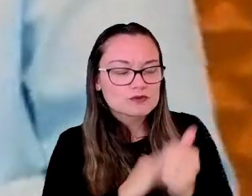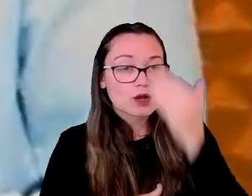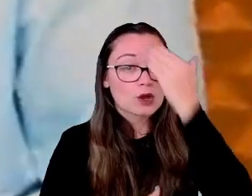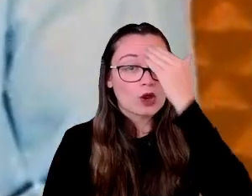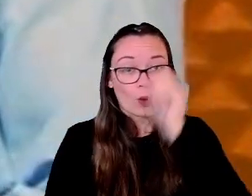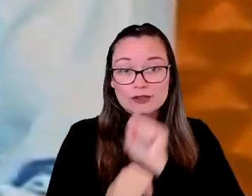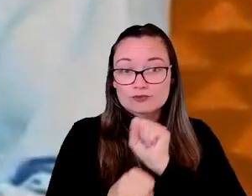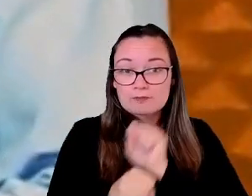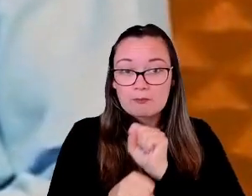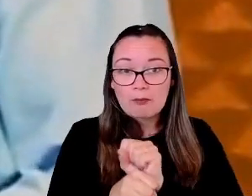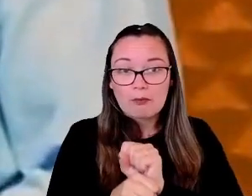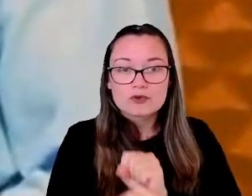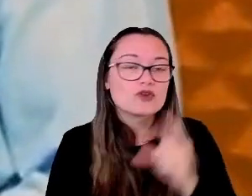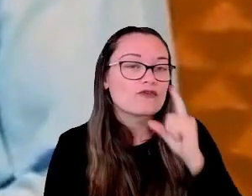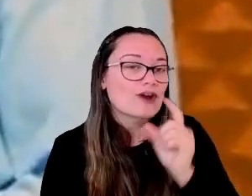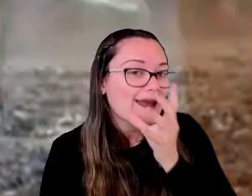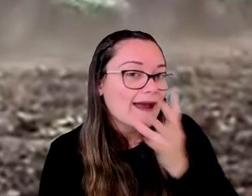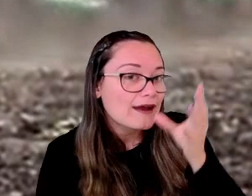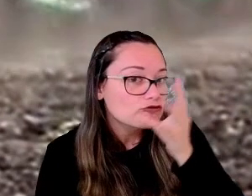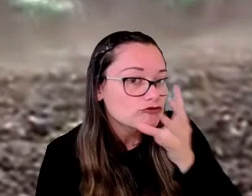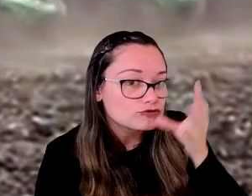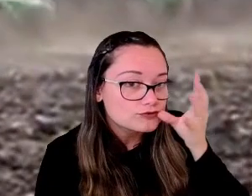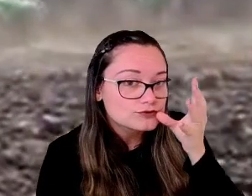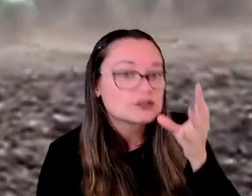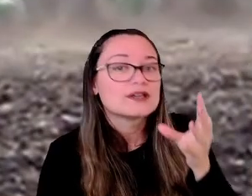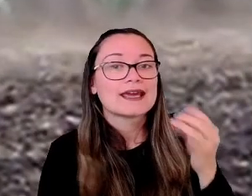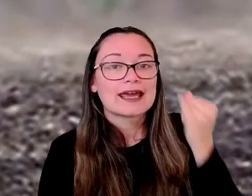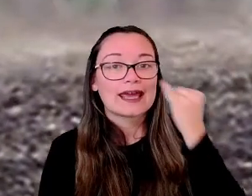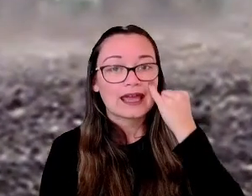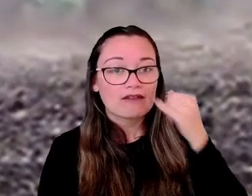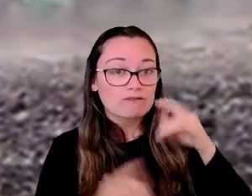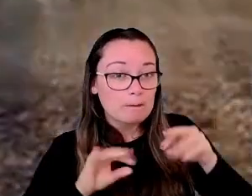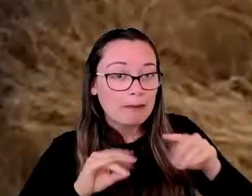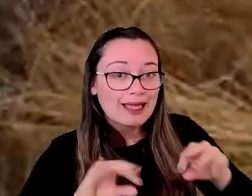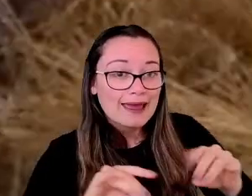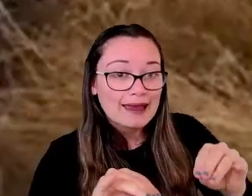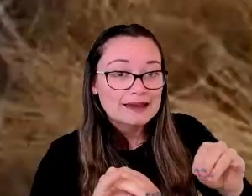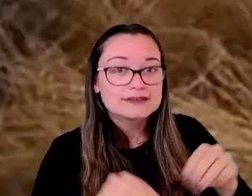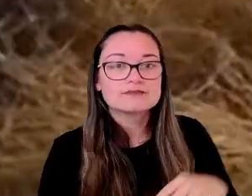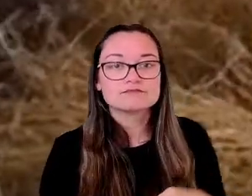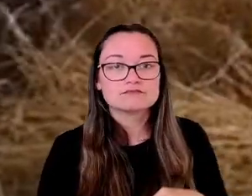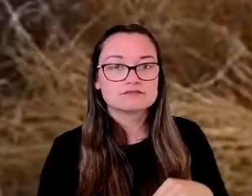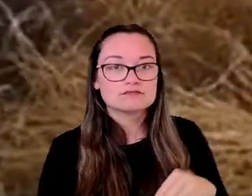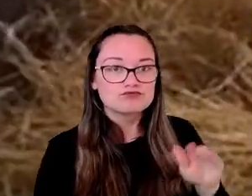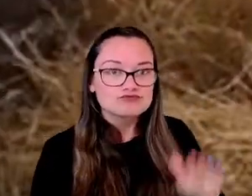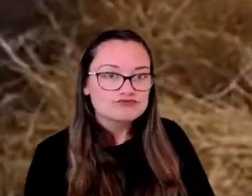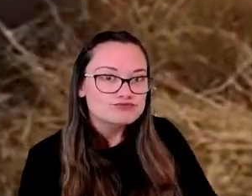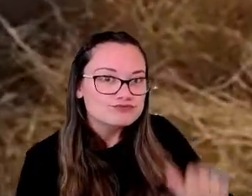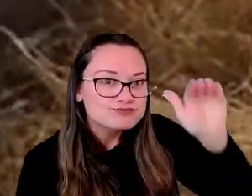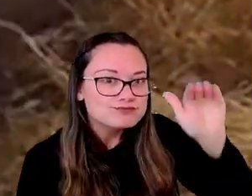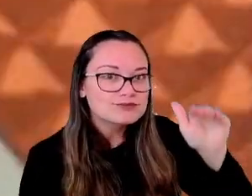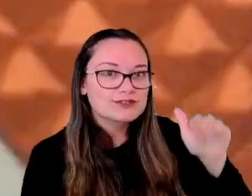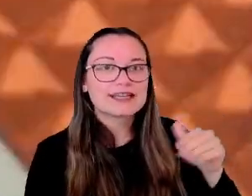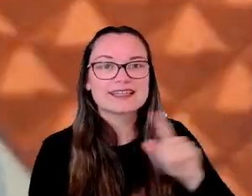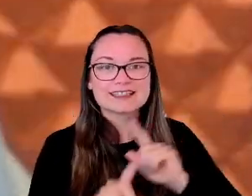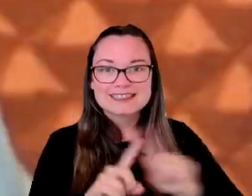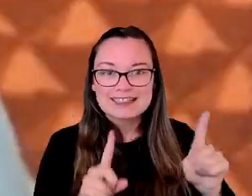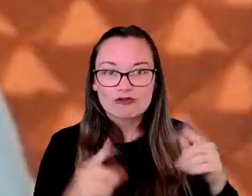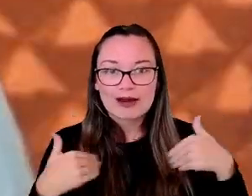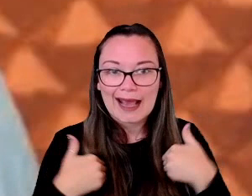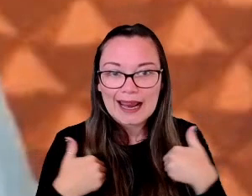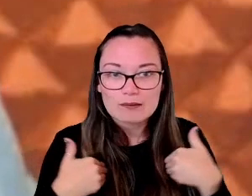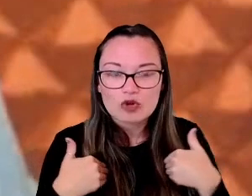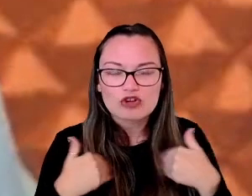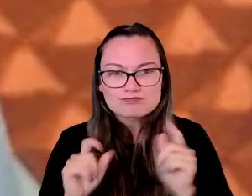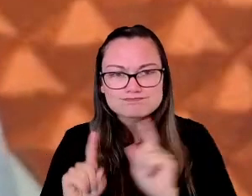goes without saying. So in agriculture, if you have planted, if you have raised livestock, if you have done different things, and